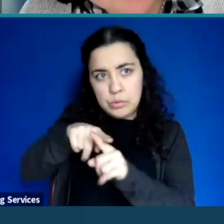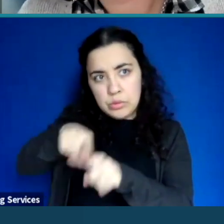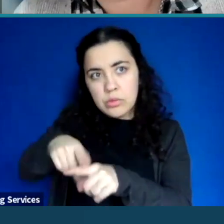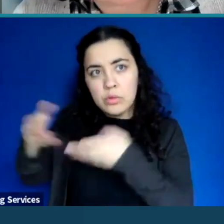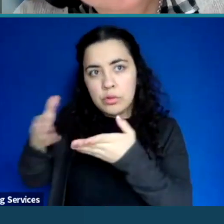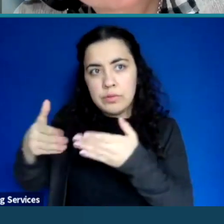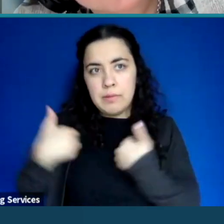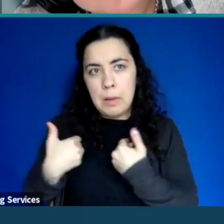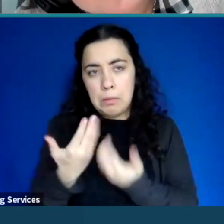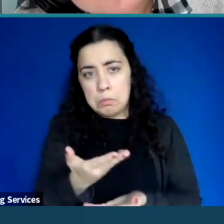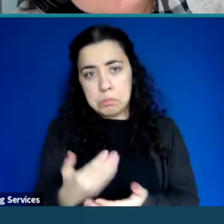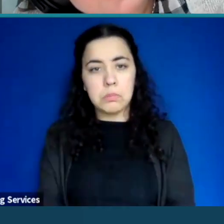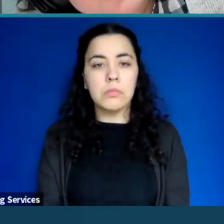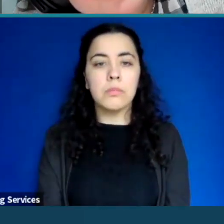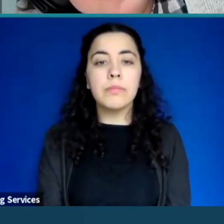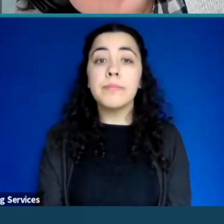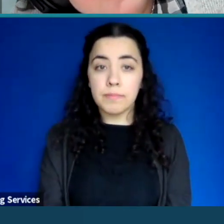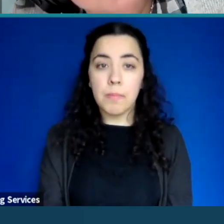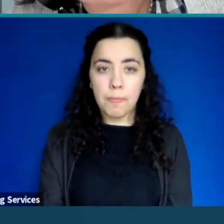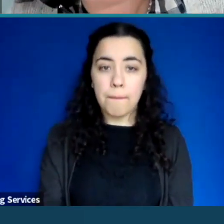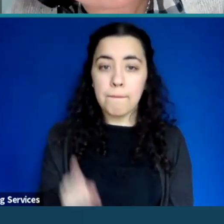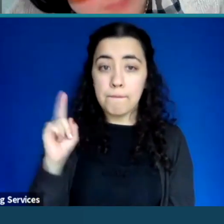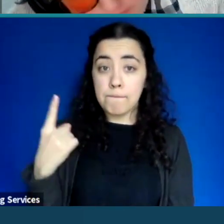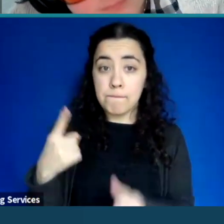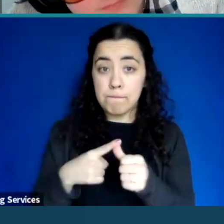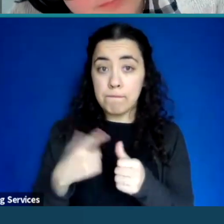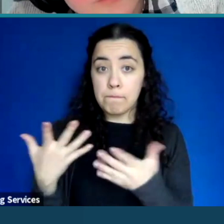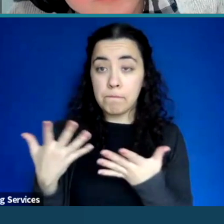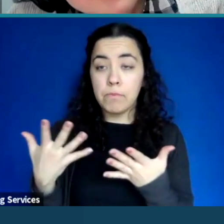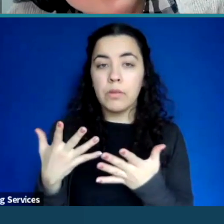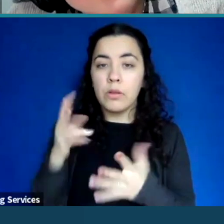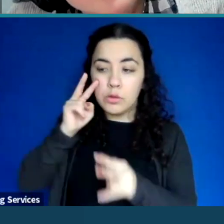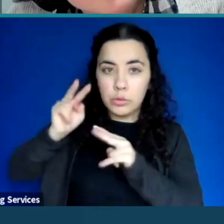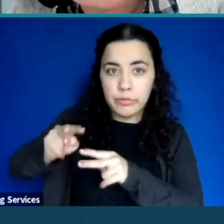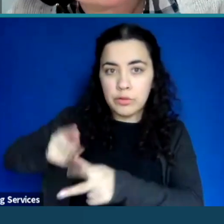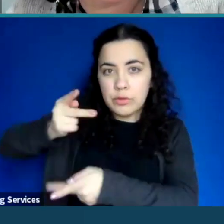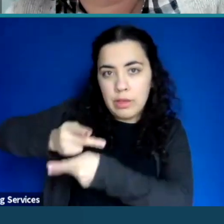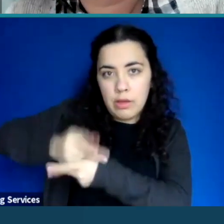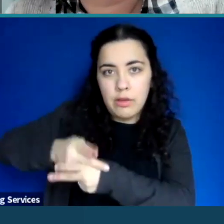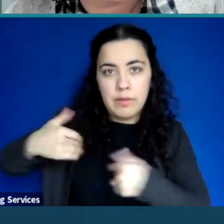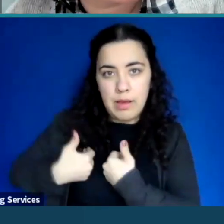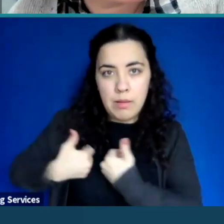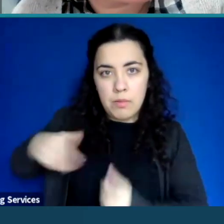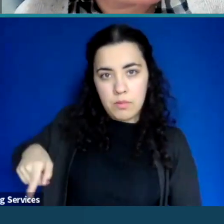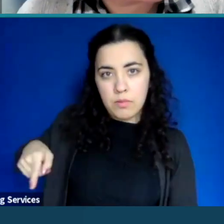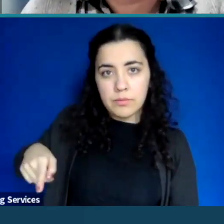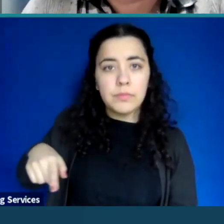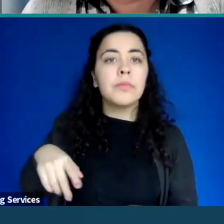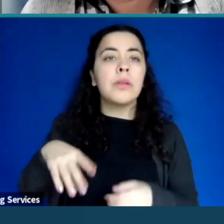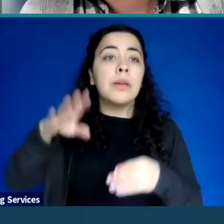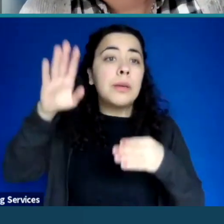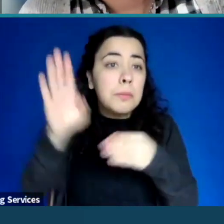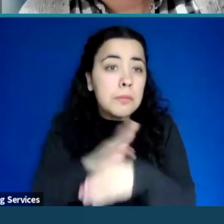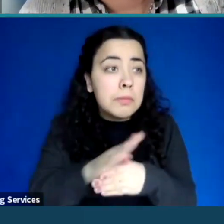Absolutely. Number 1, supervision and care of the animal. It is not the responsibility of the